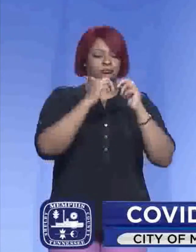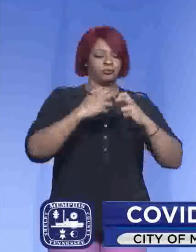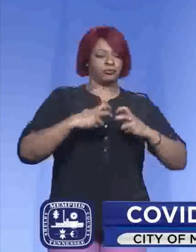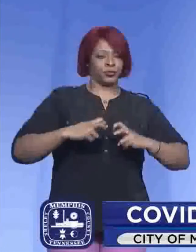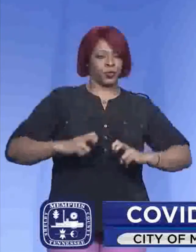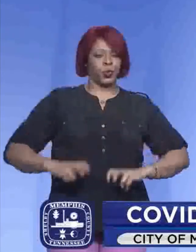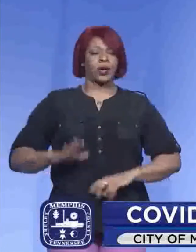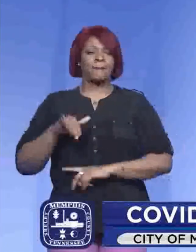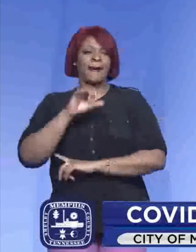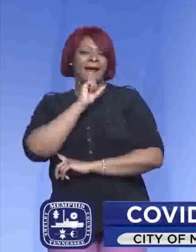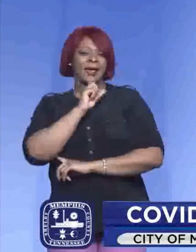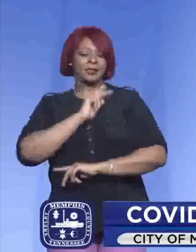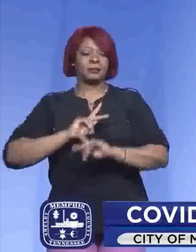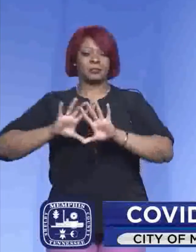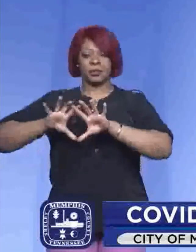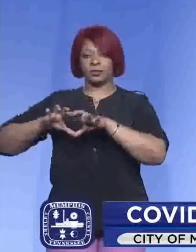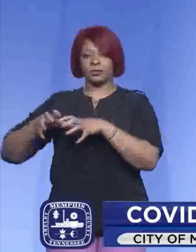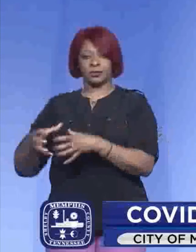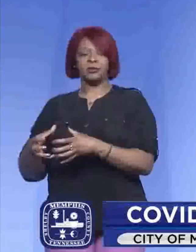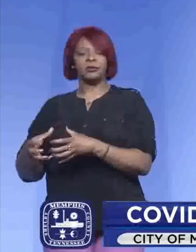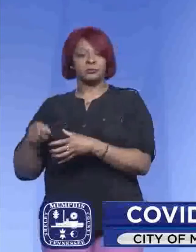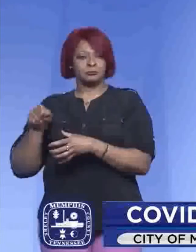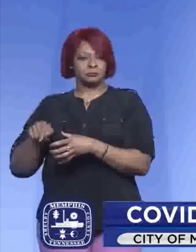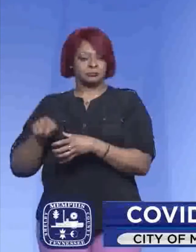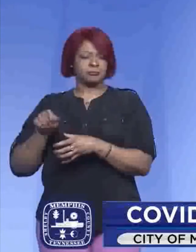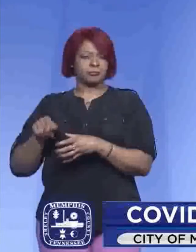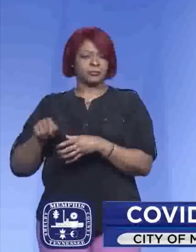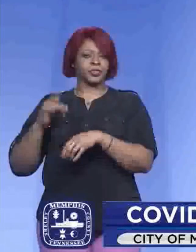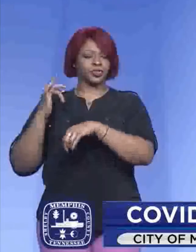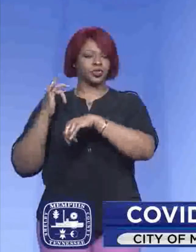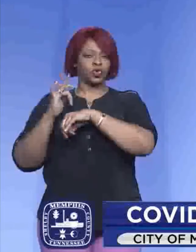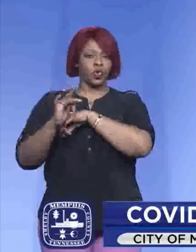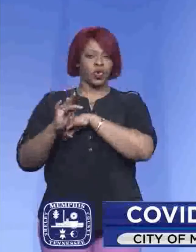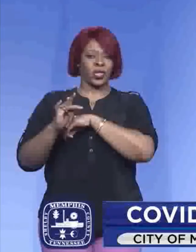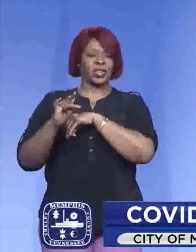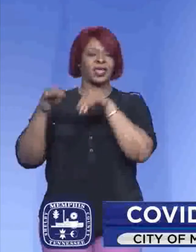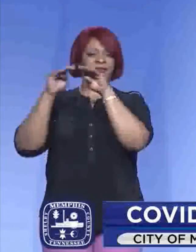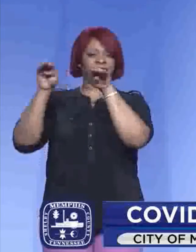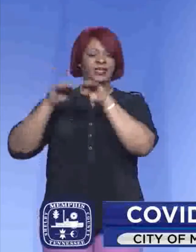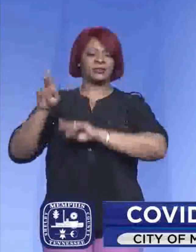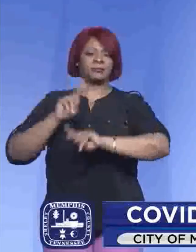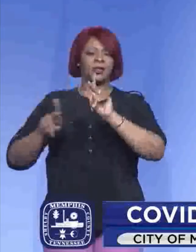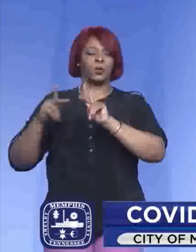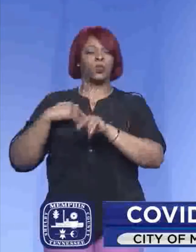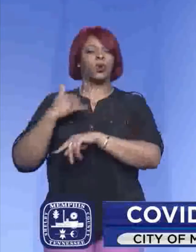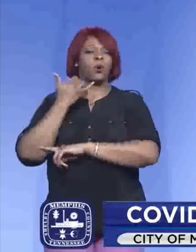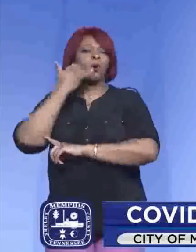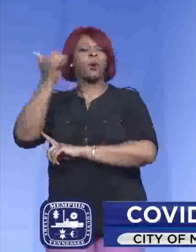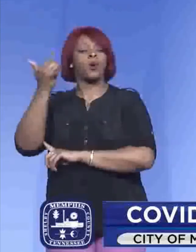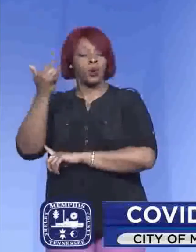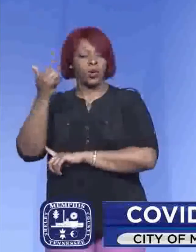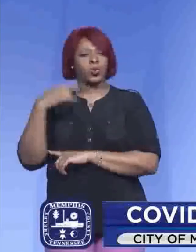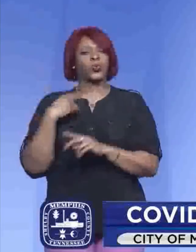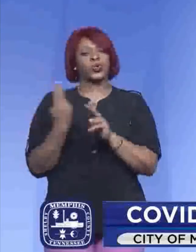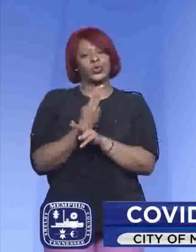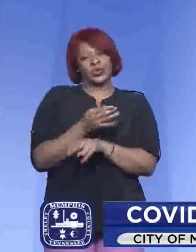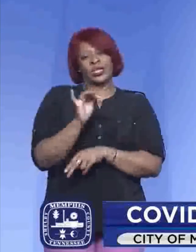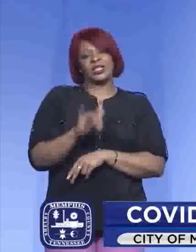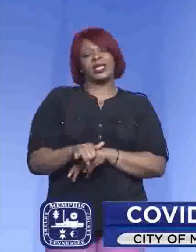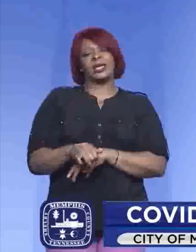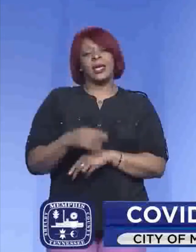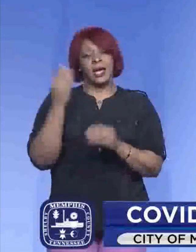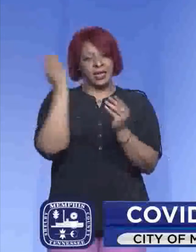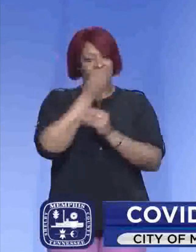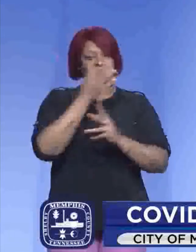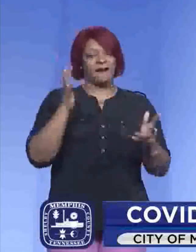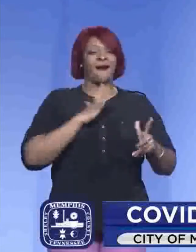age so that we know people who are early in the phase are the first people that we call. So we have been using that. I will tell you